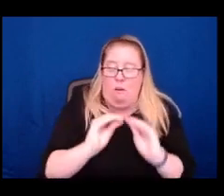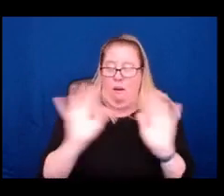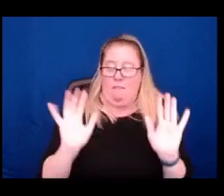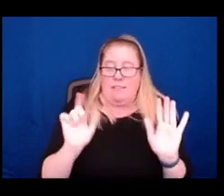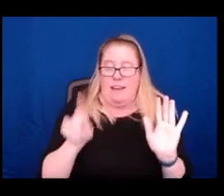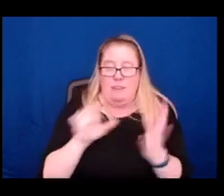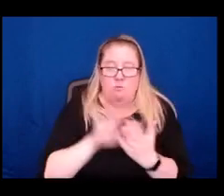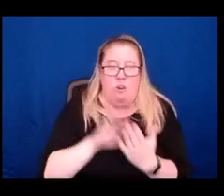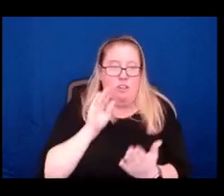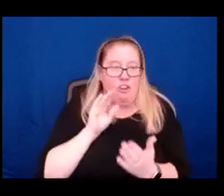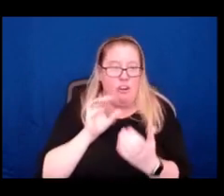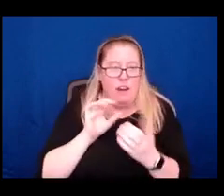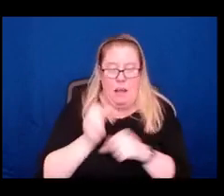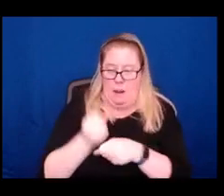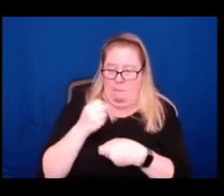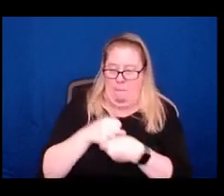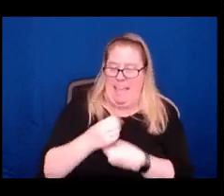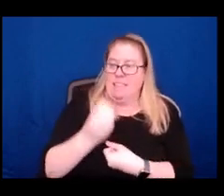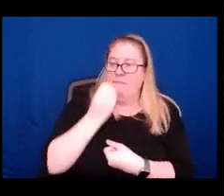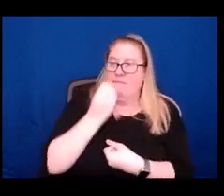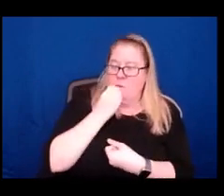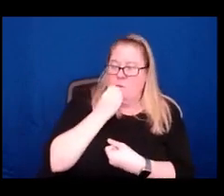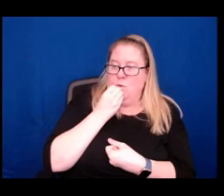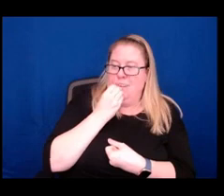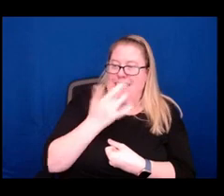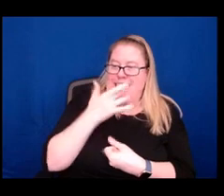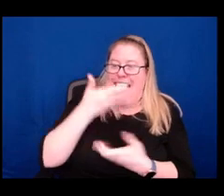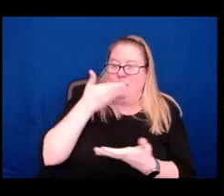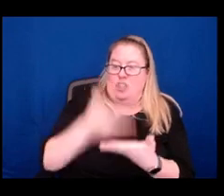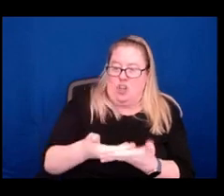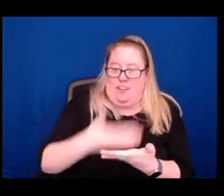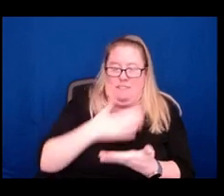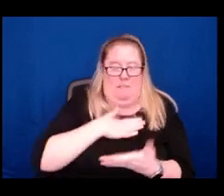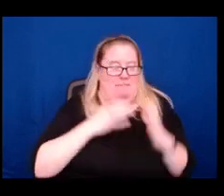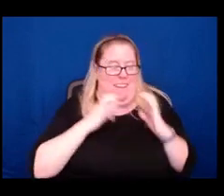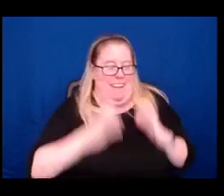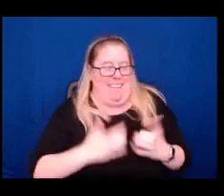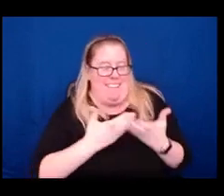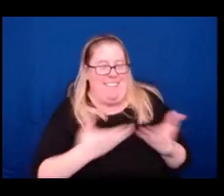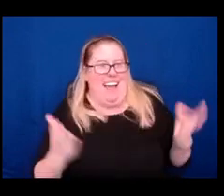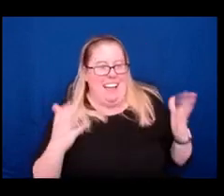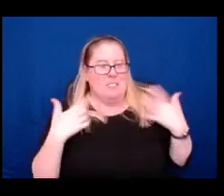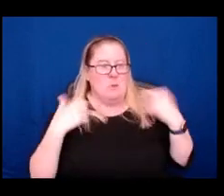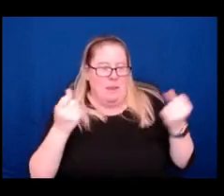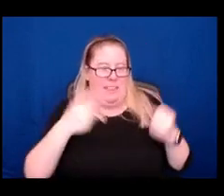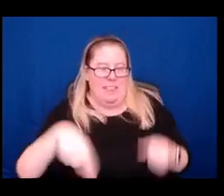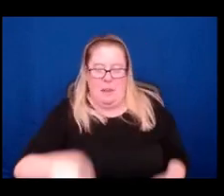learn how to make these foods taste really good for my clients in order to heal them.